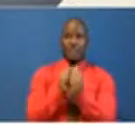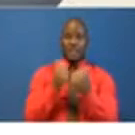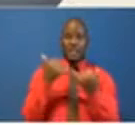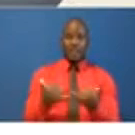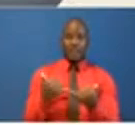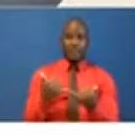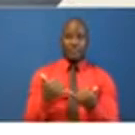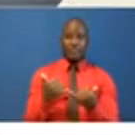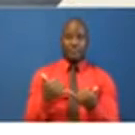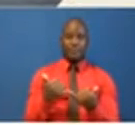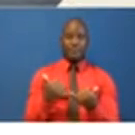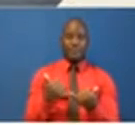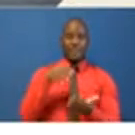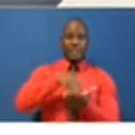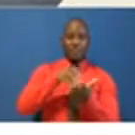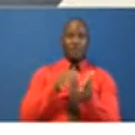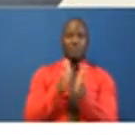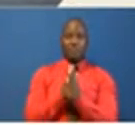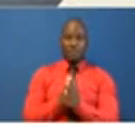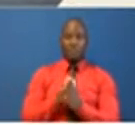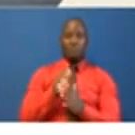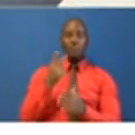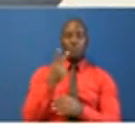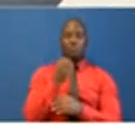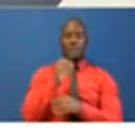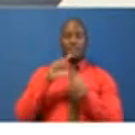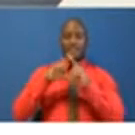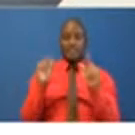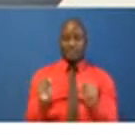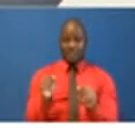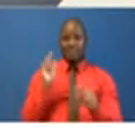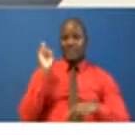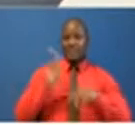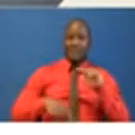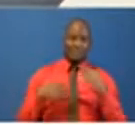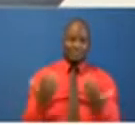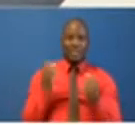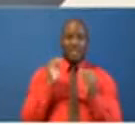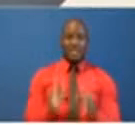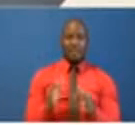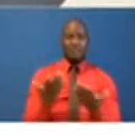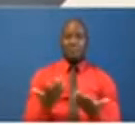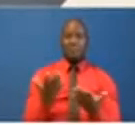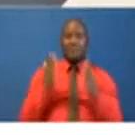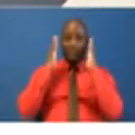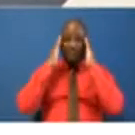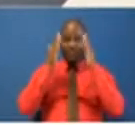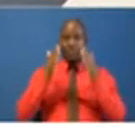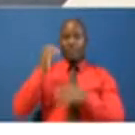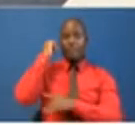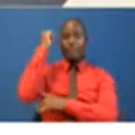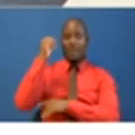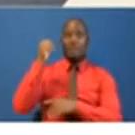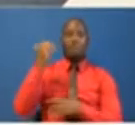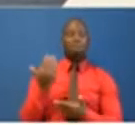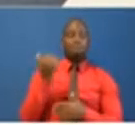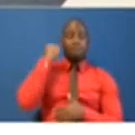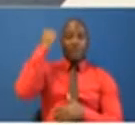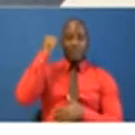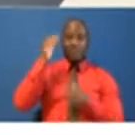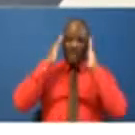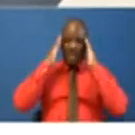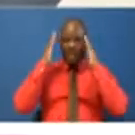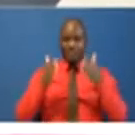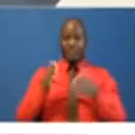quote that greek statesman pericles who once said that it doesn't matter if you don't pay attention to politics politics will pay